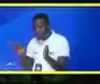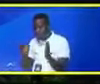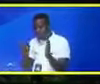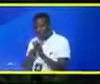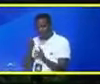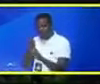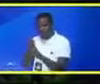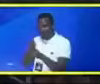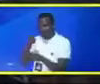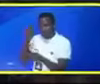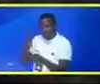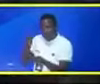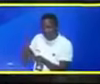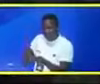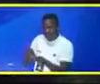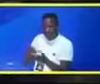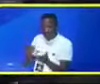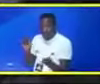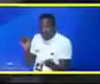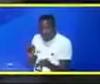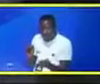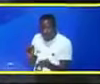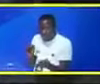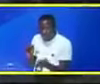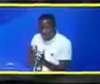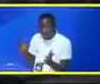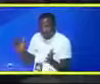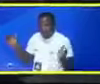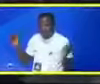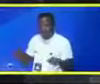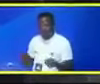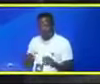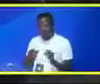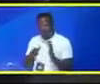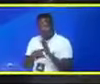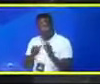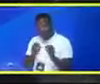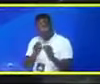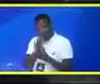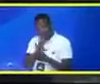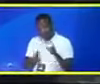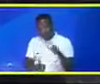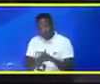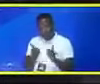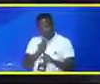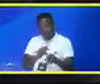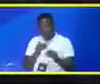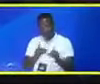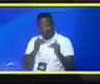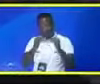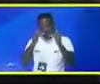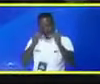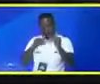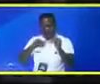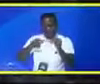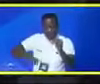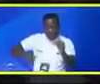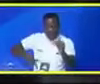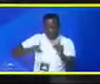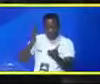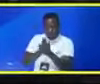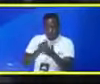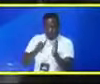being a mediocre immediately. When light comes in the area of advancement, delay and retrogression dies immediately.